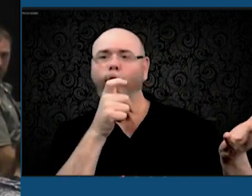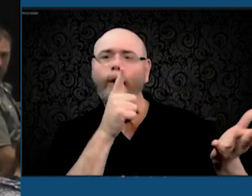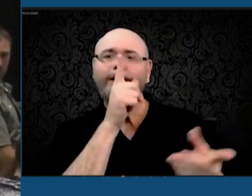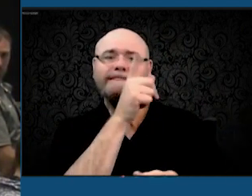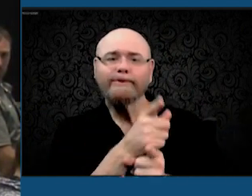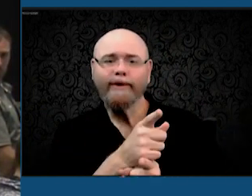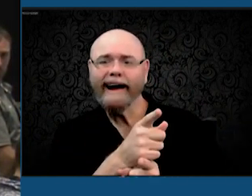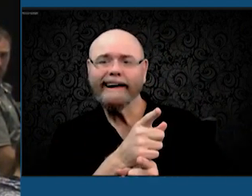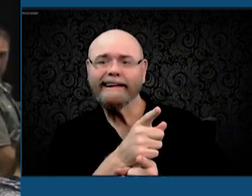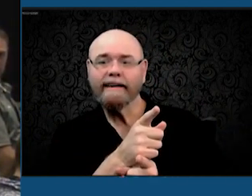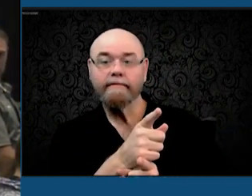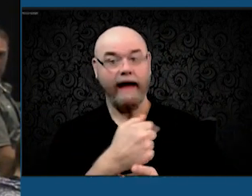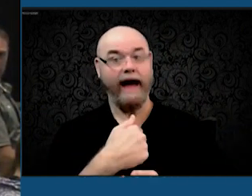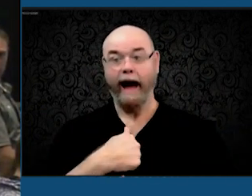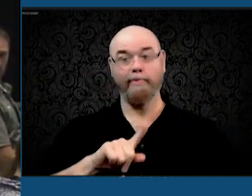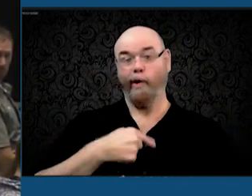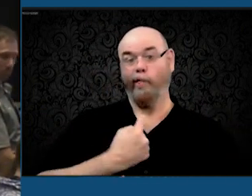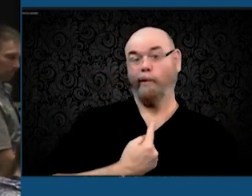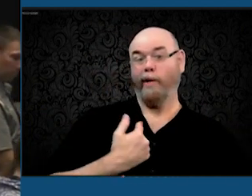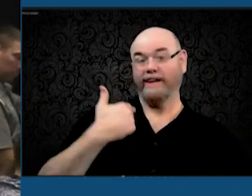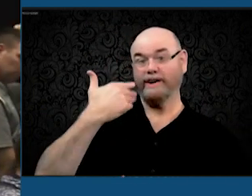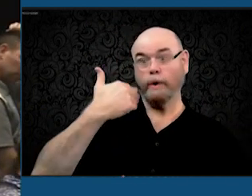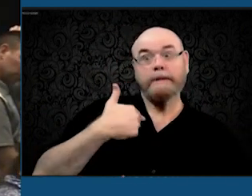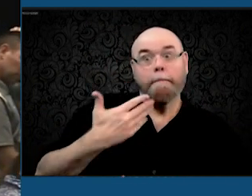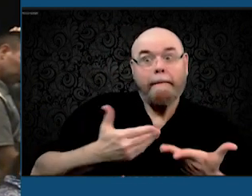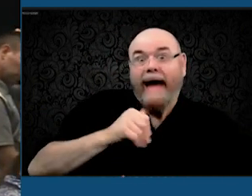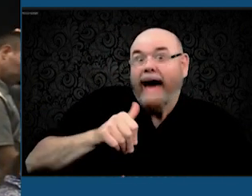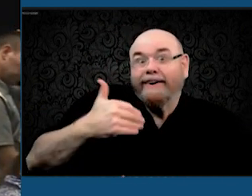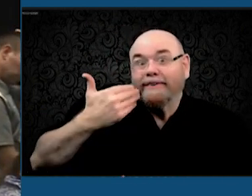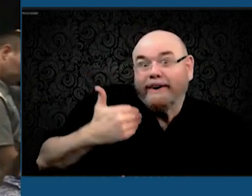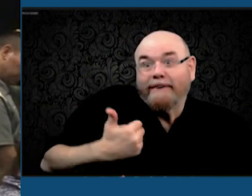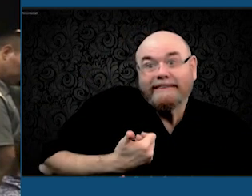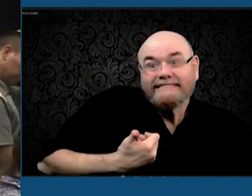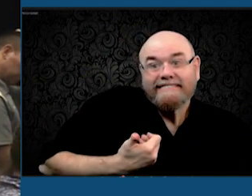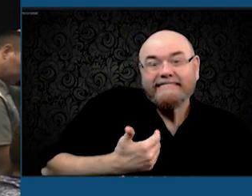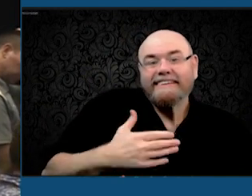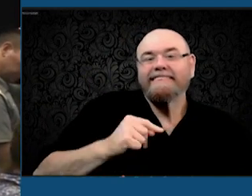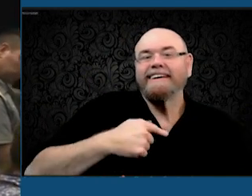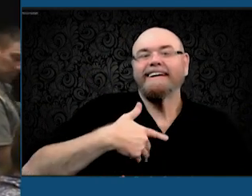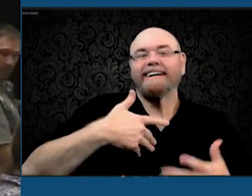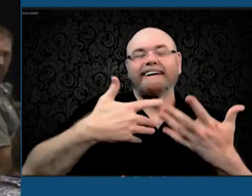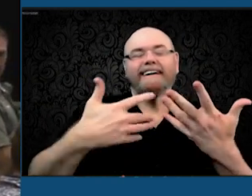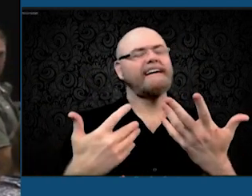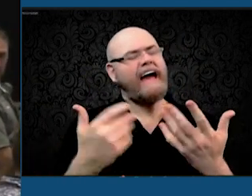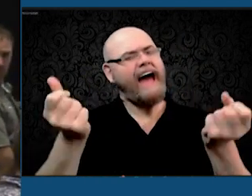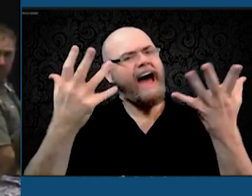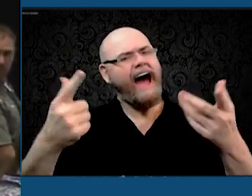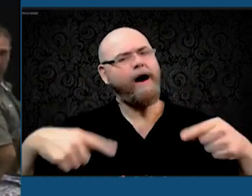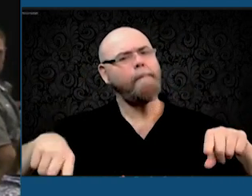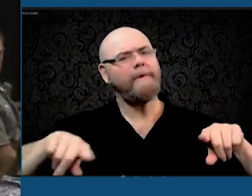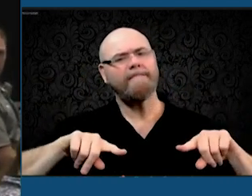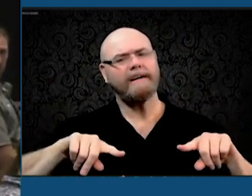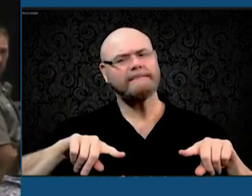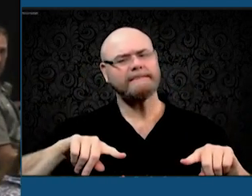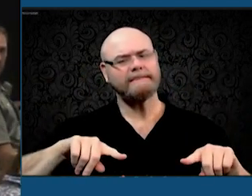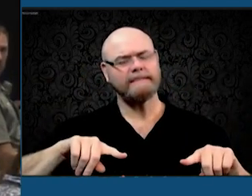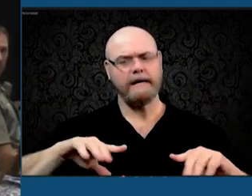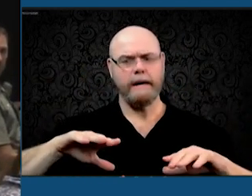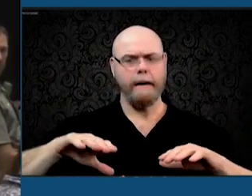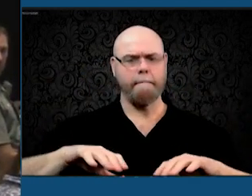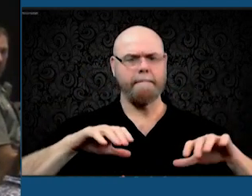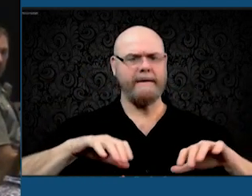Only I know. Maybe. But how many of us behave differently